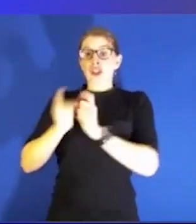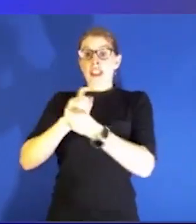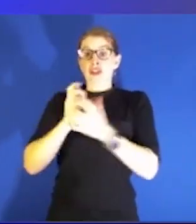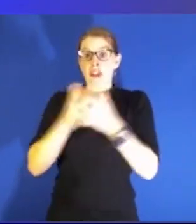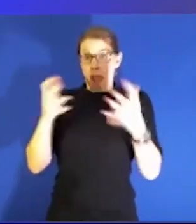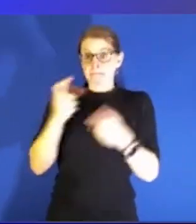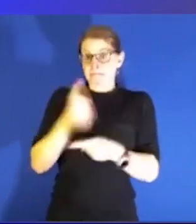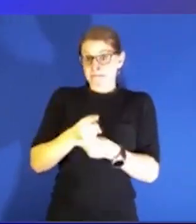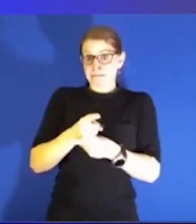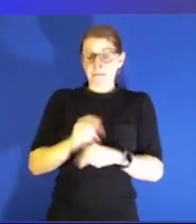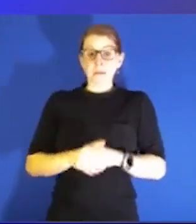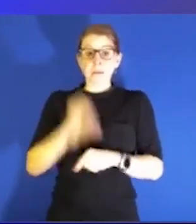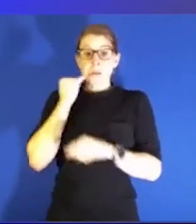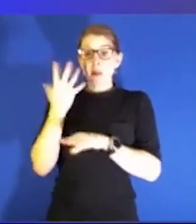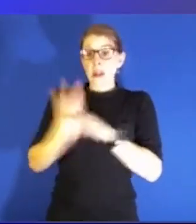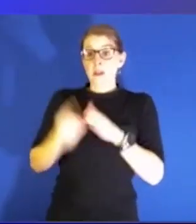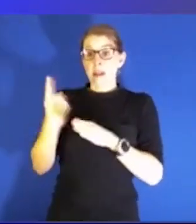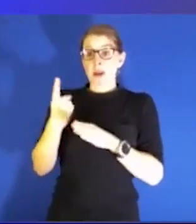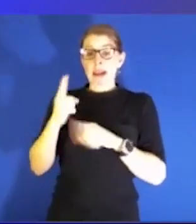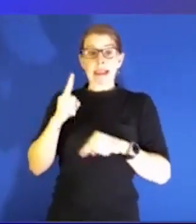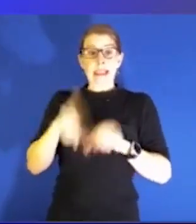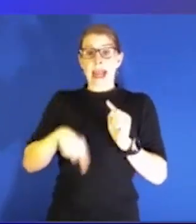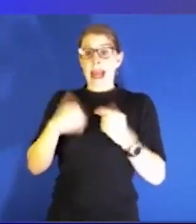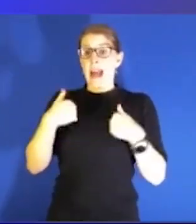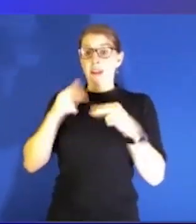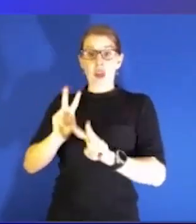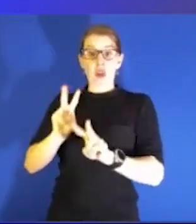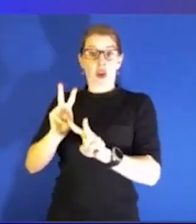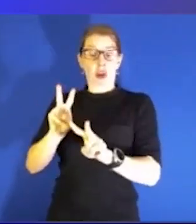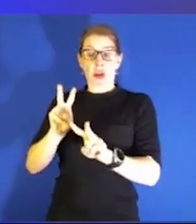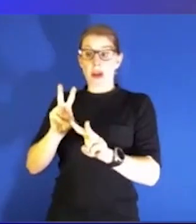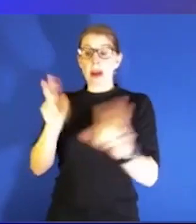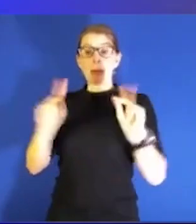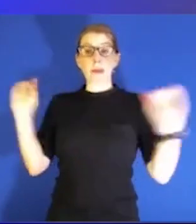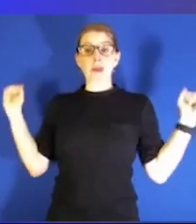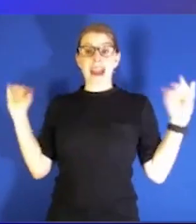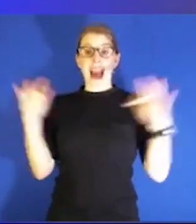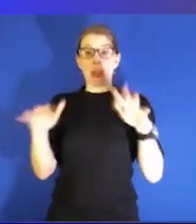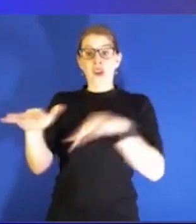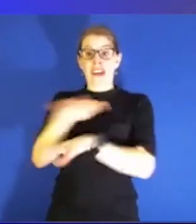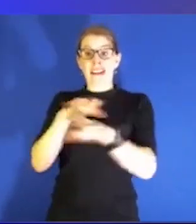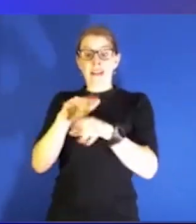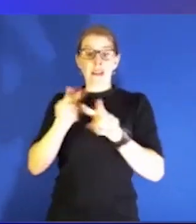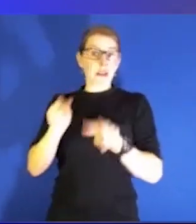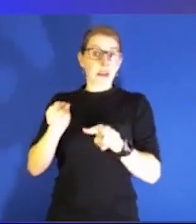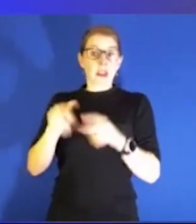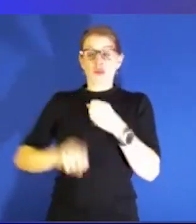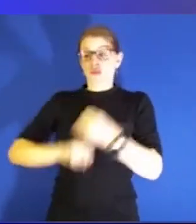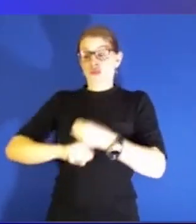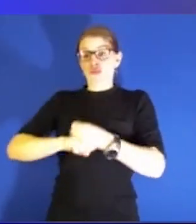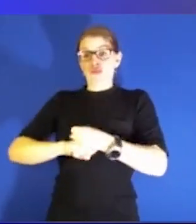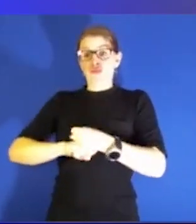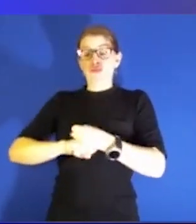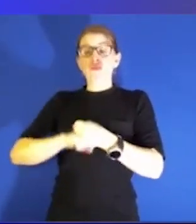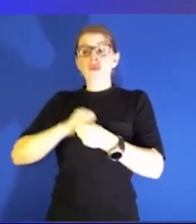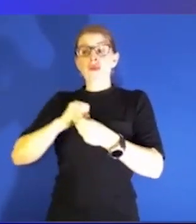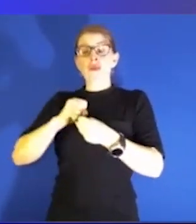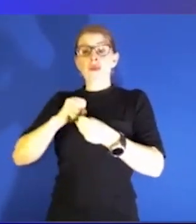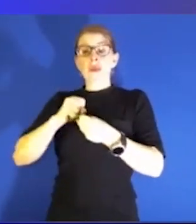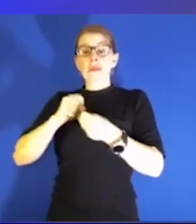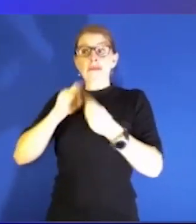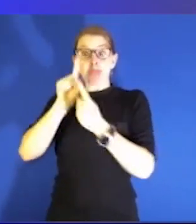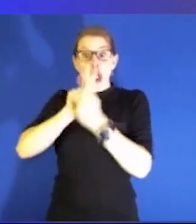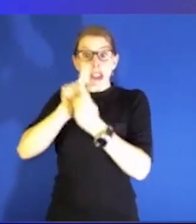do lose somebody and you can't have a funeral, so you can't have people gathering and supporting you and being there in person, or if you have